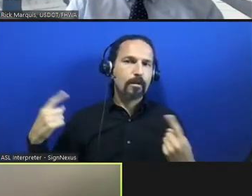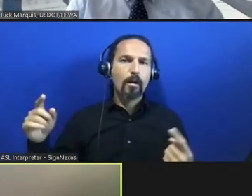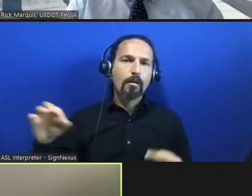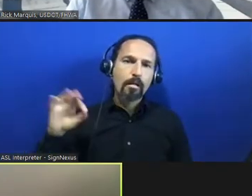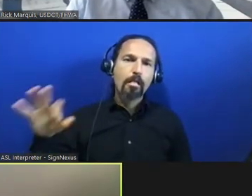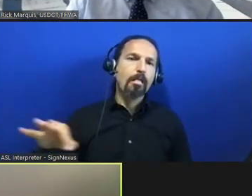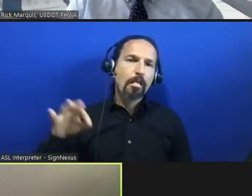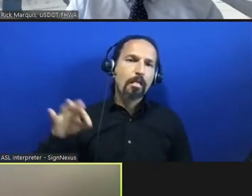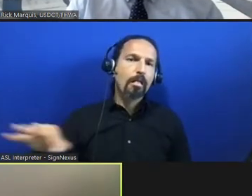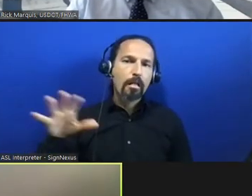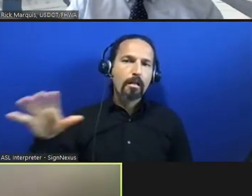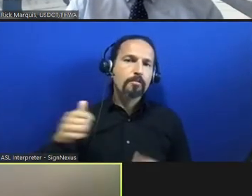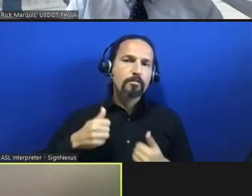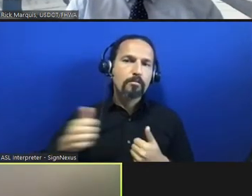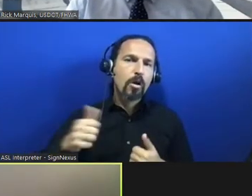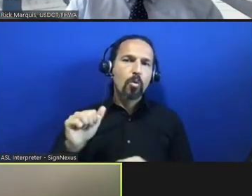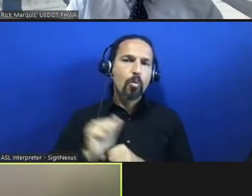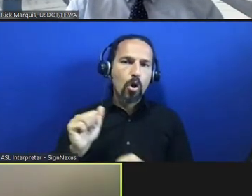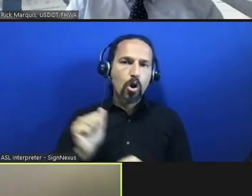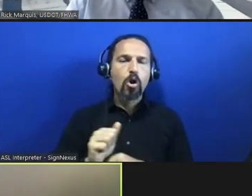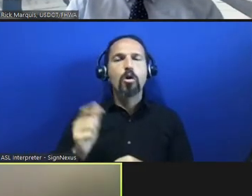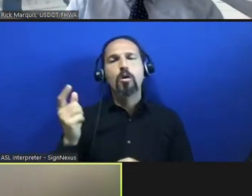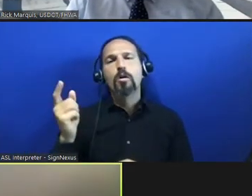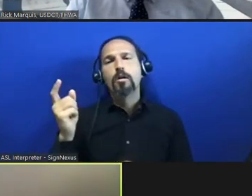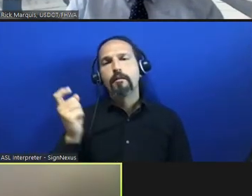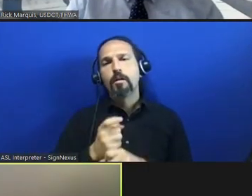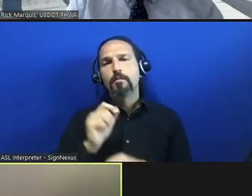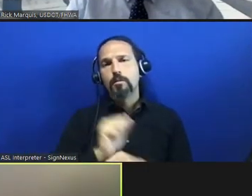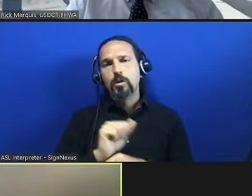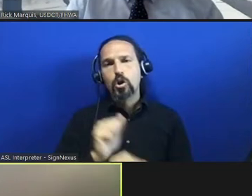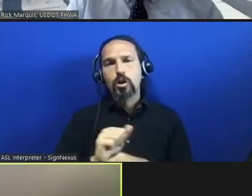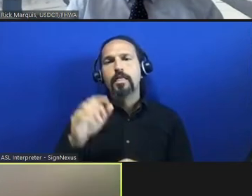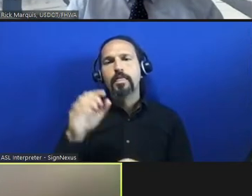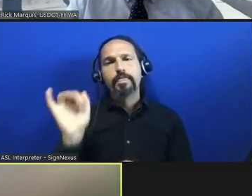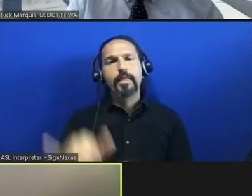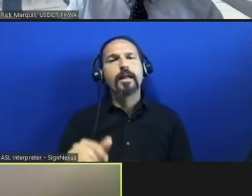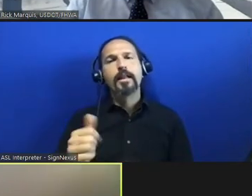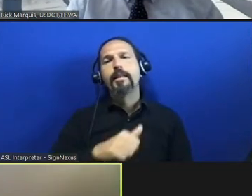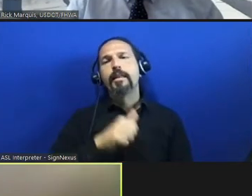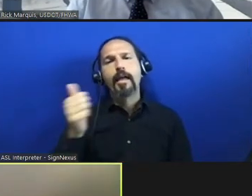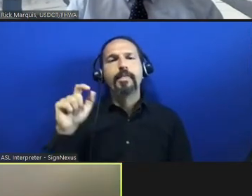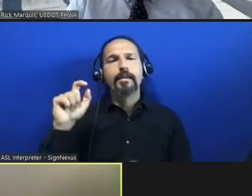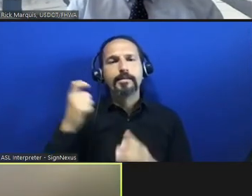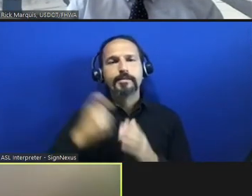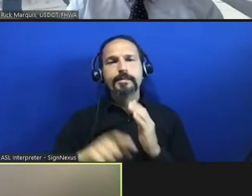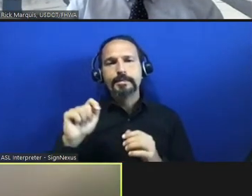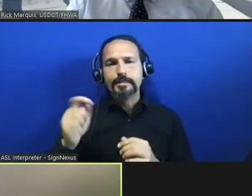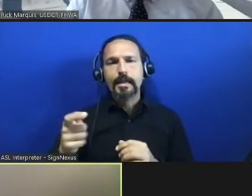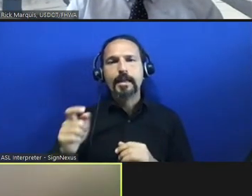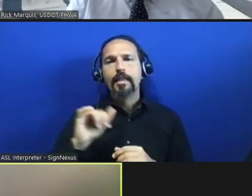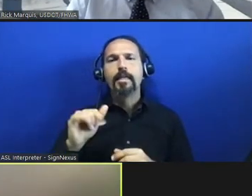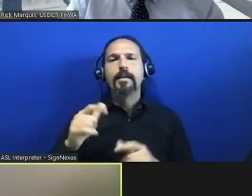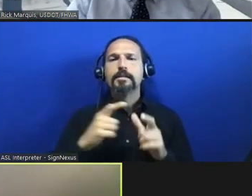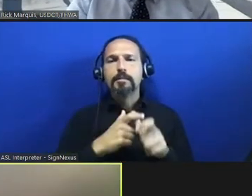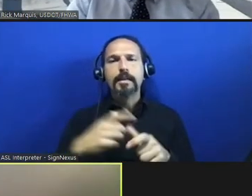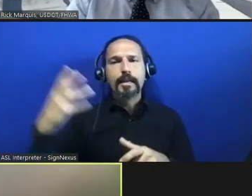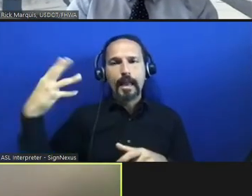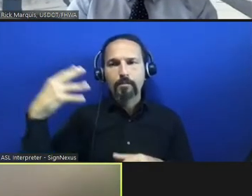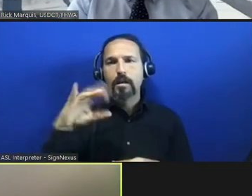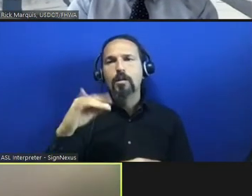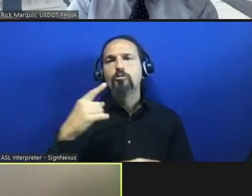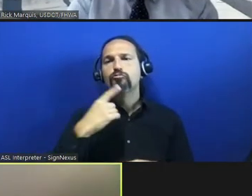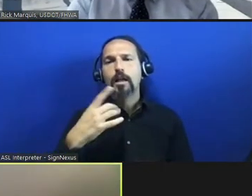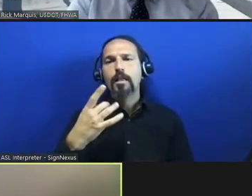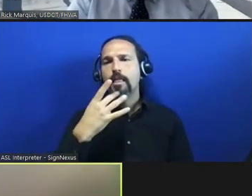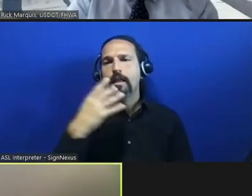paying a toll to go to work and come back you know go to and from work this is really just another tax just like a speed camera just like a red